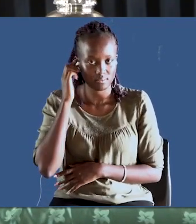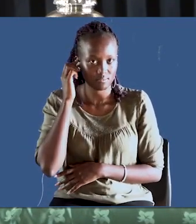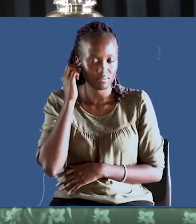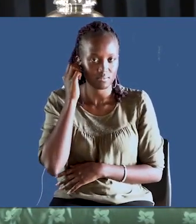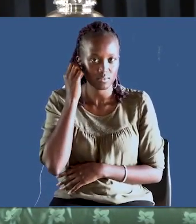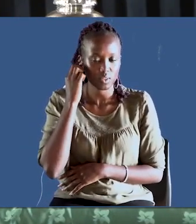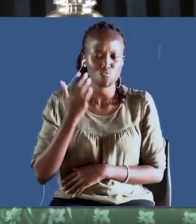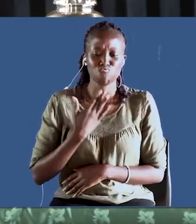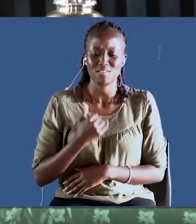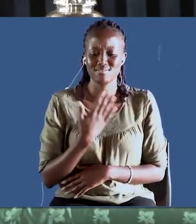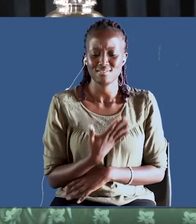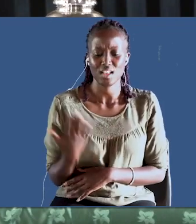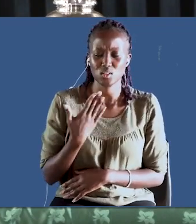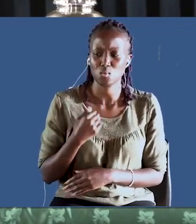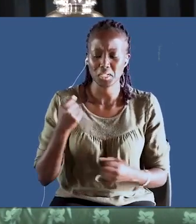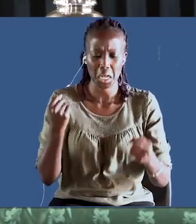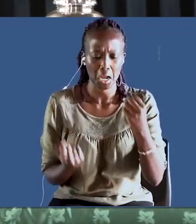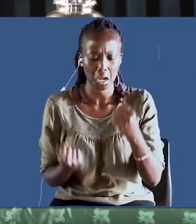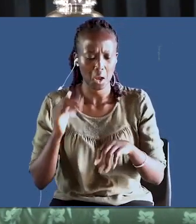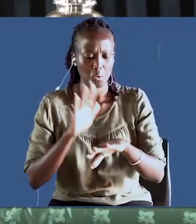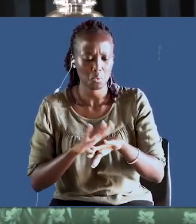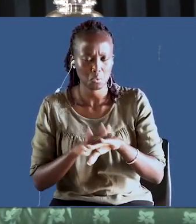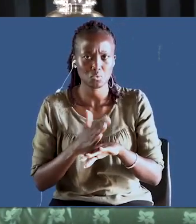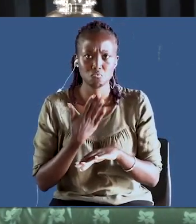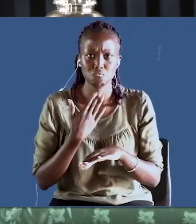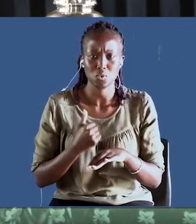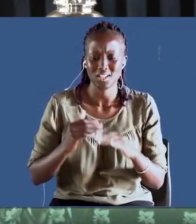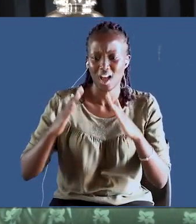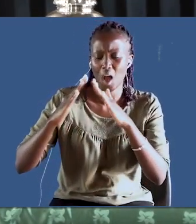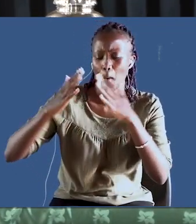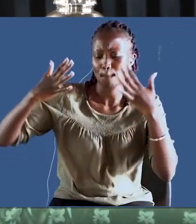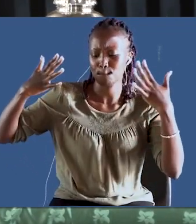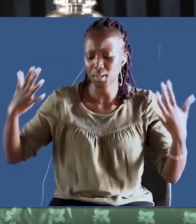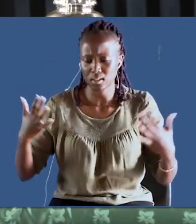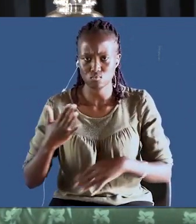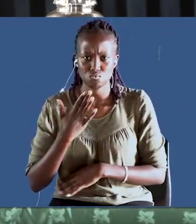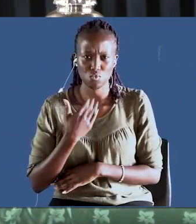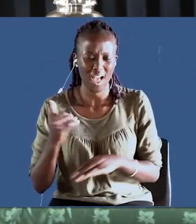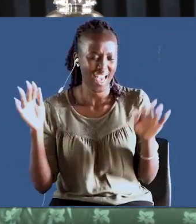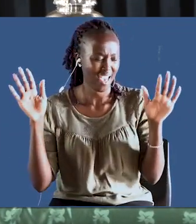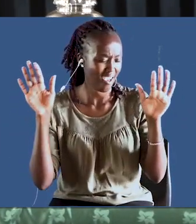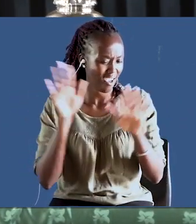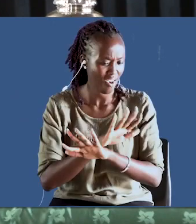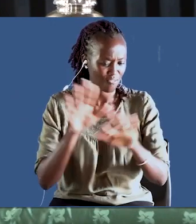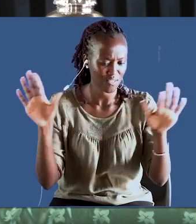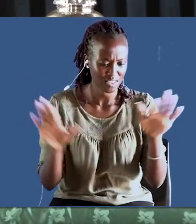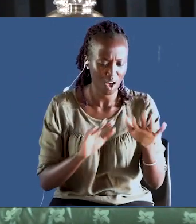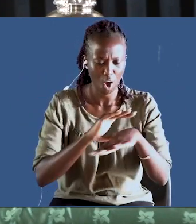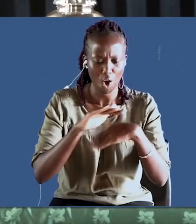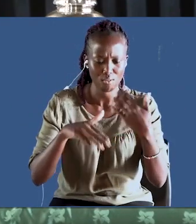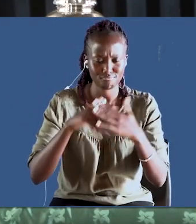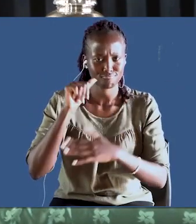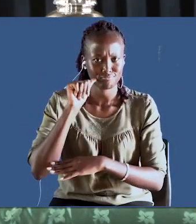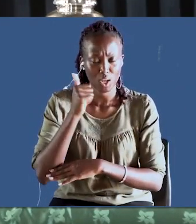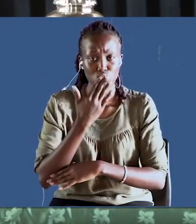of God. We want things. We want good car. We want a big house. We want everything nice and latest. Nothing bad with